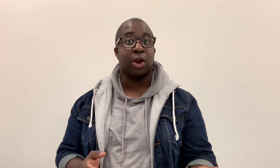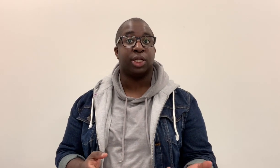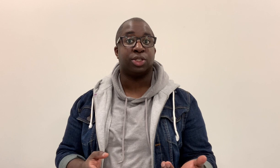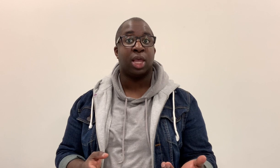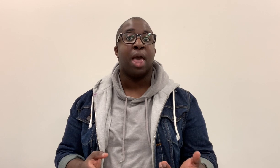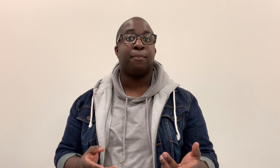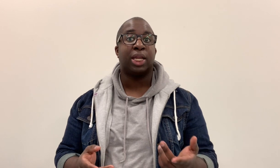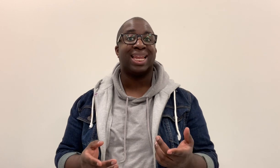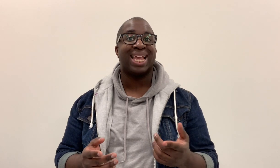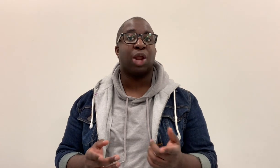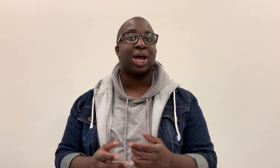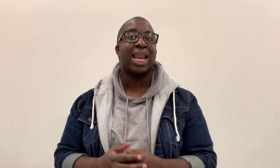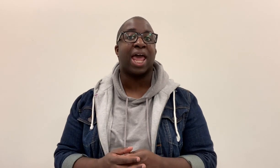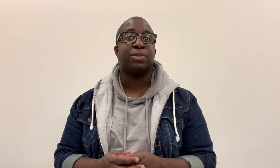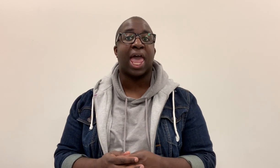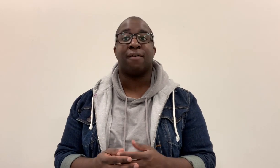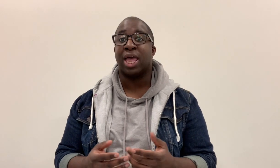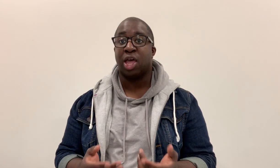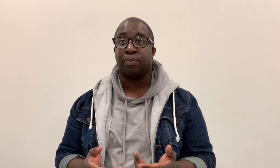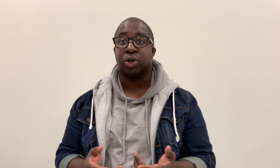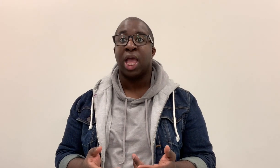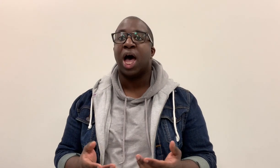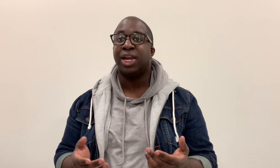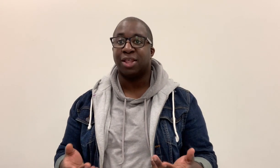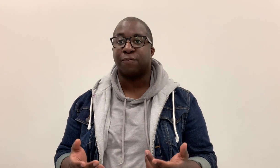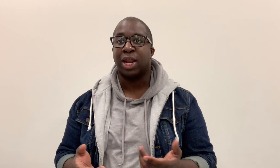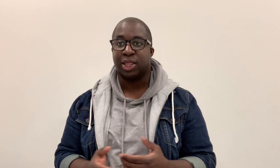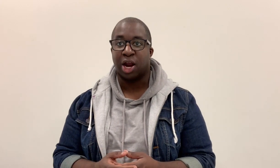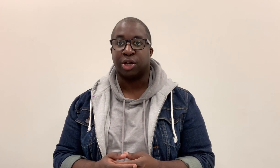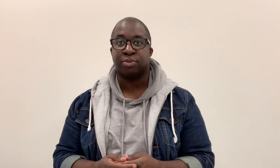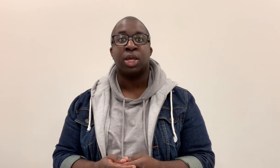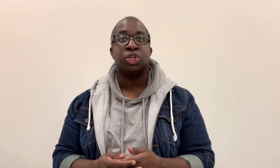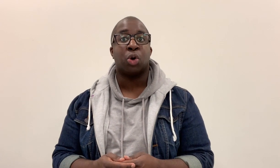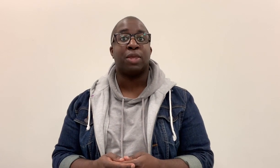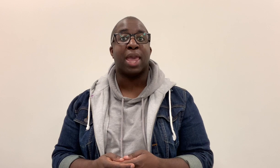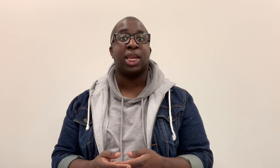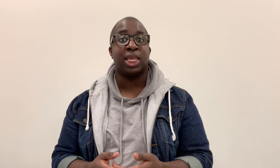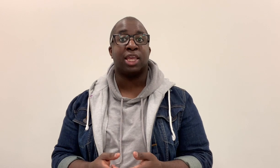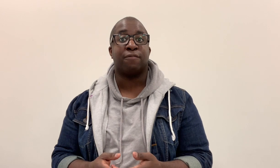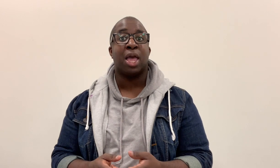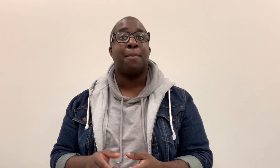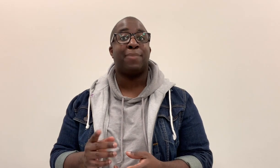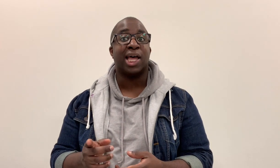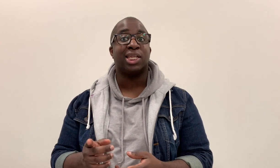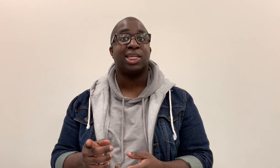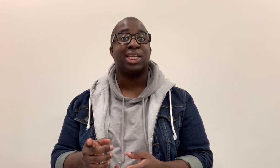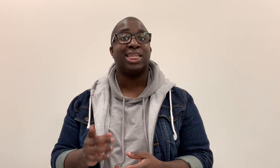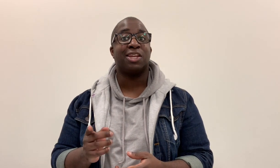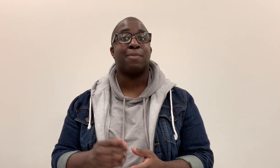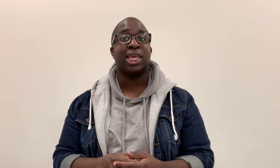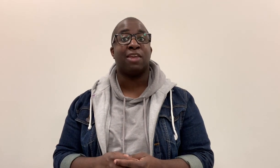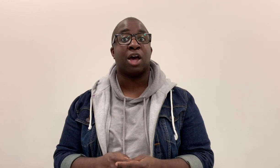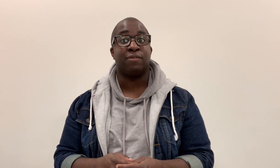talk with our friends. But God wanted Adam to have a helper, another friend in the garden. So he made Eve. But